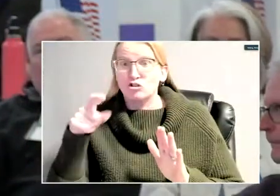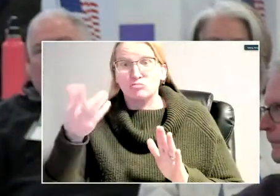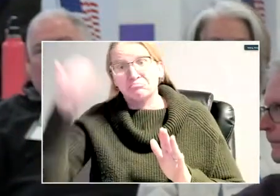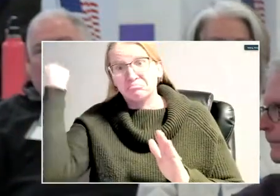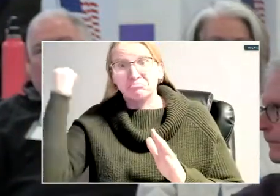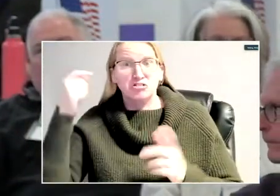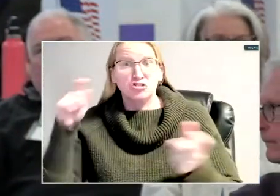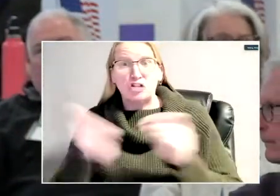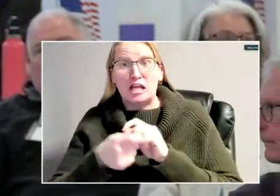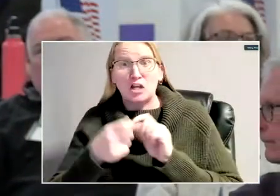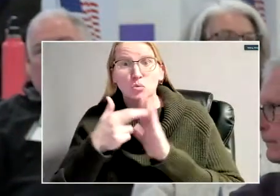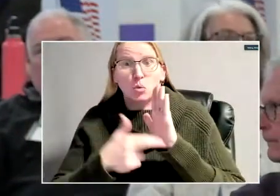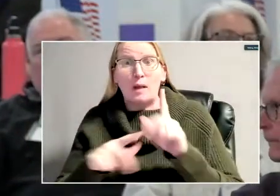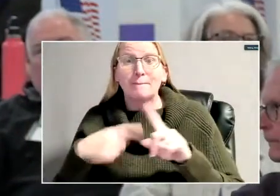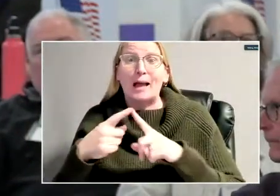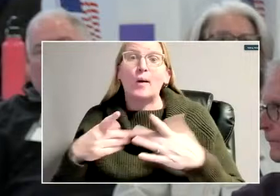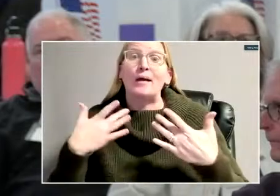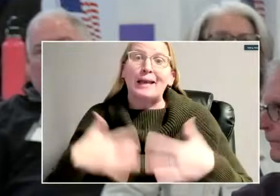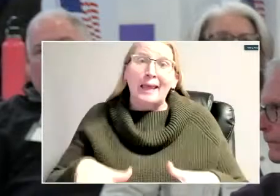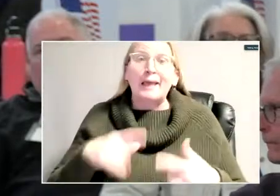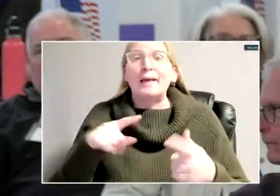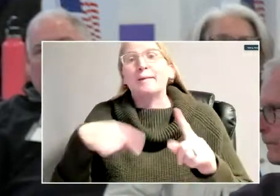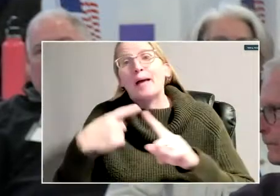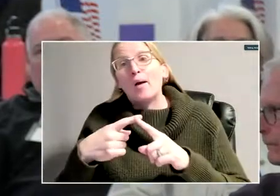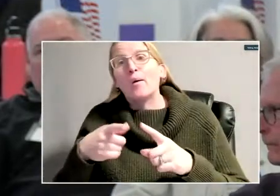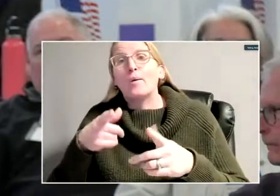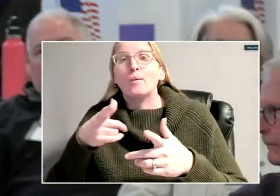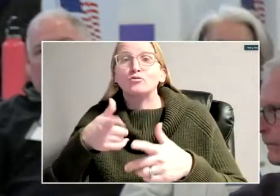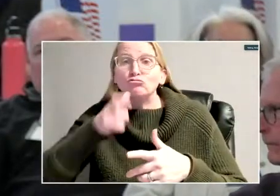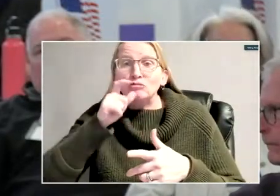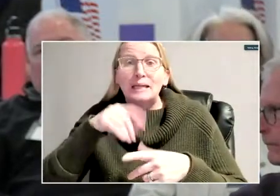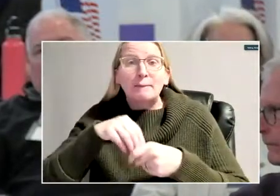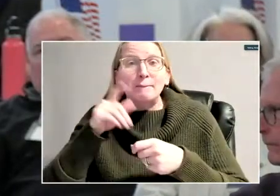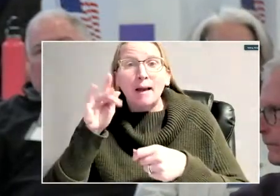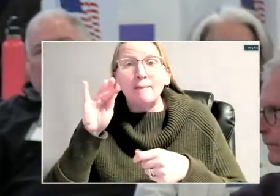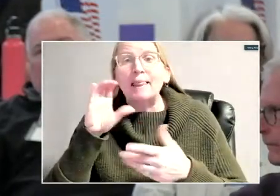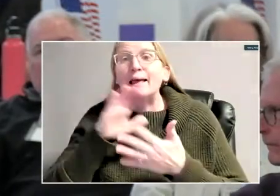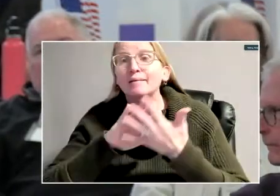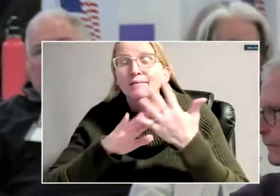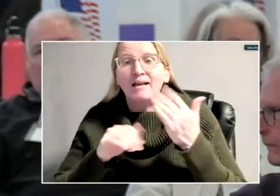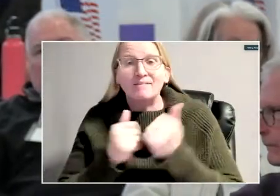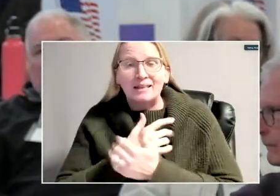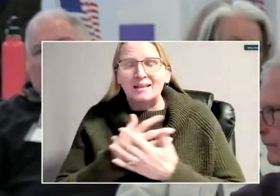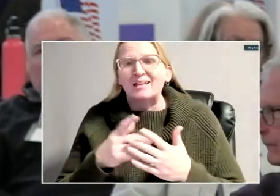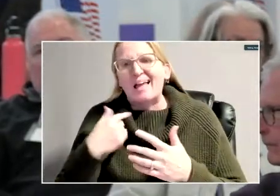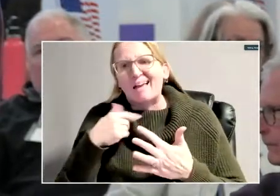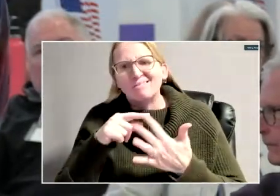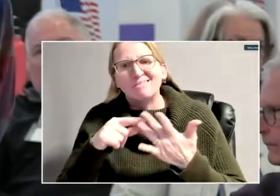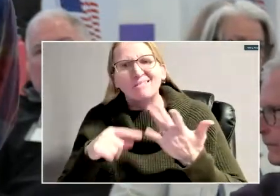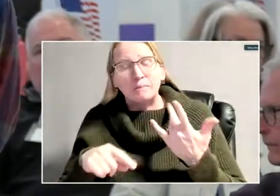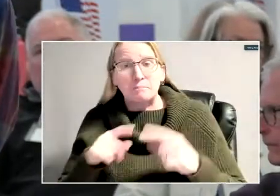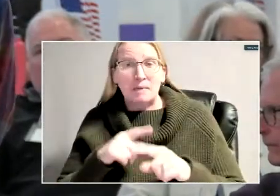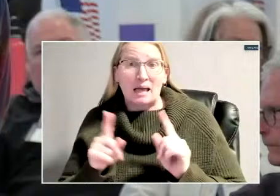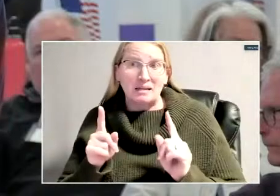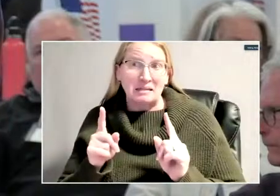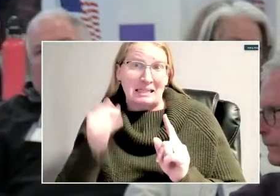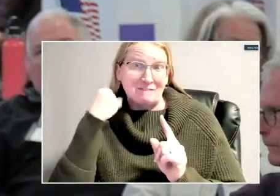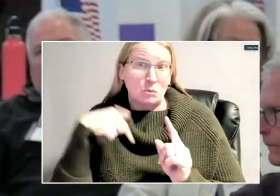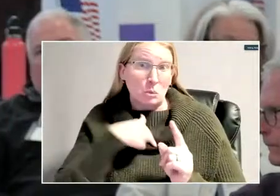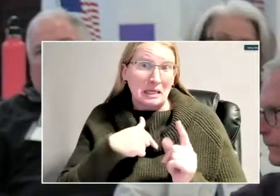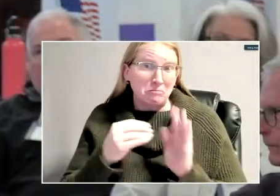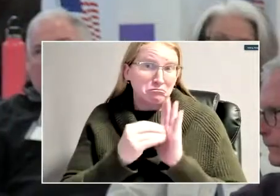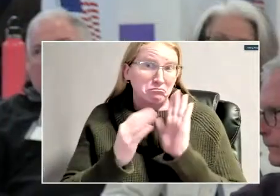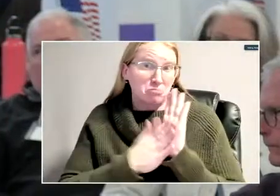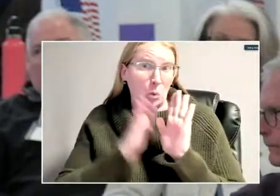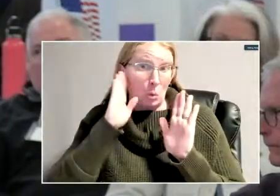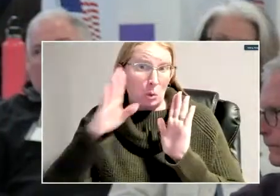necessarily but getting a controversial issue um those the literature I've read cites examples like that and says that it brings